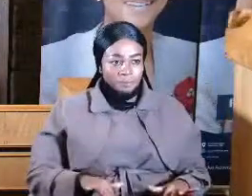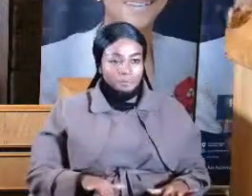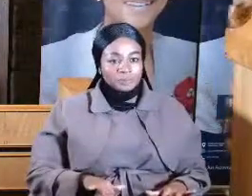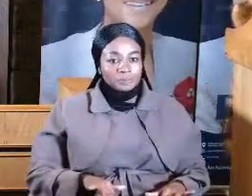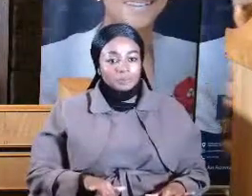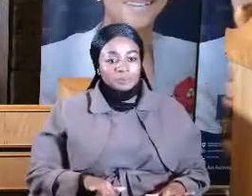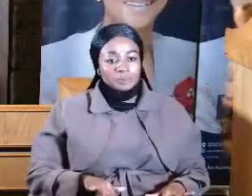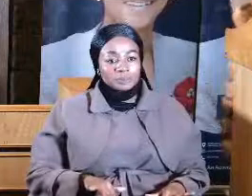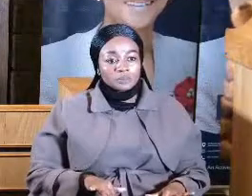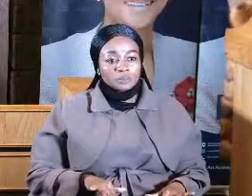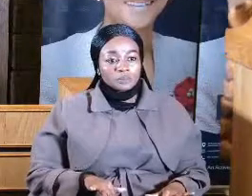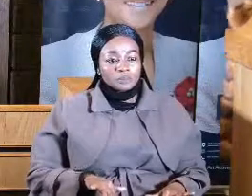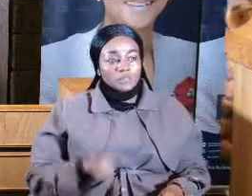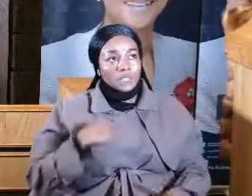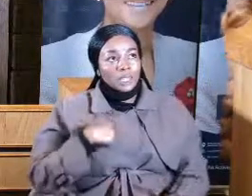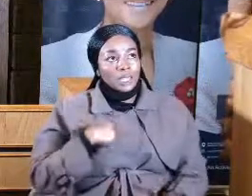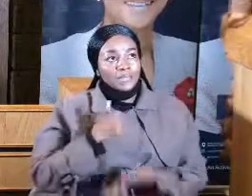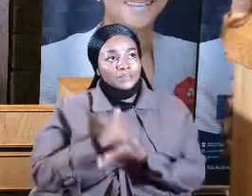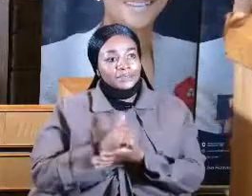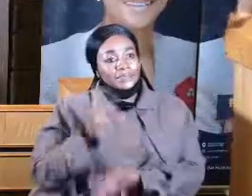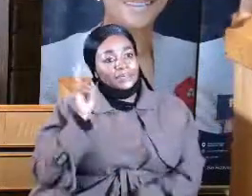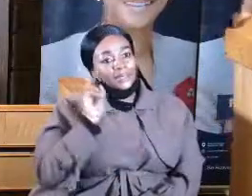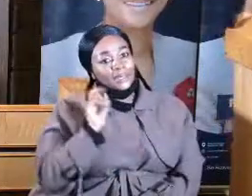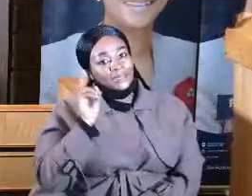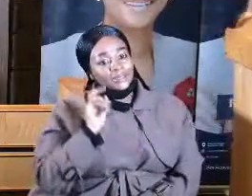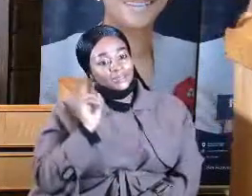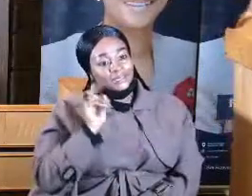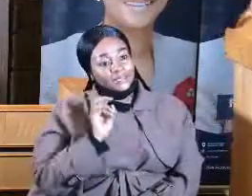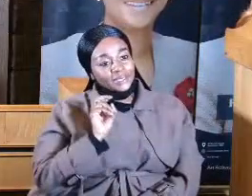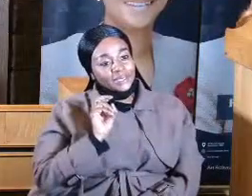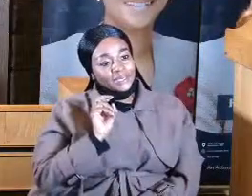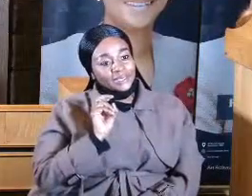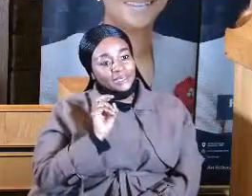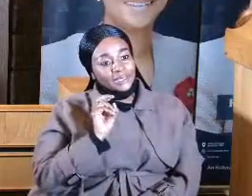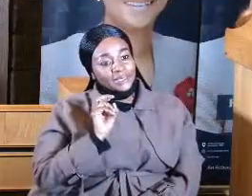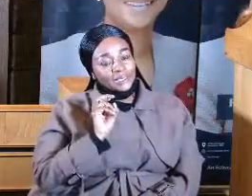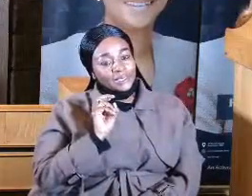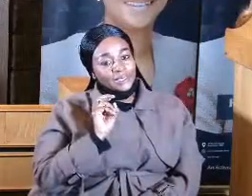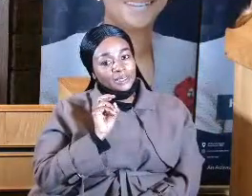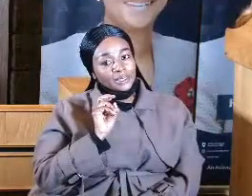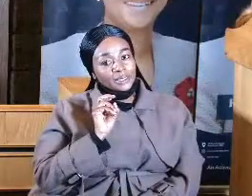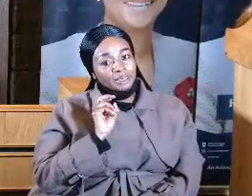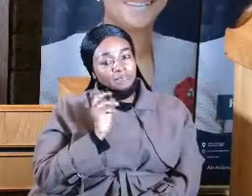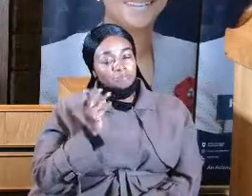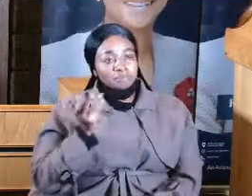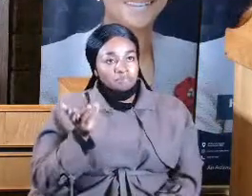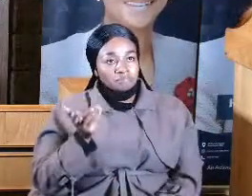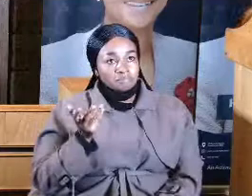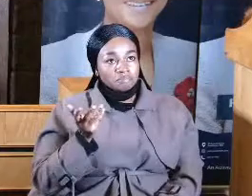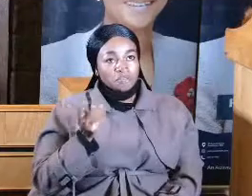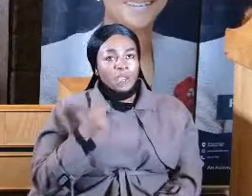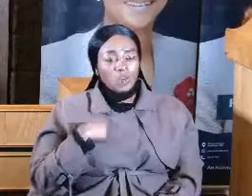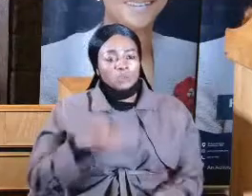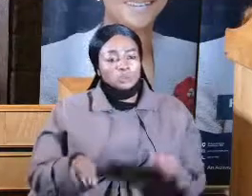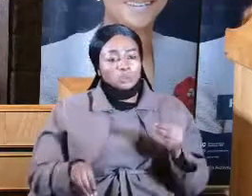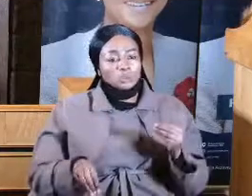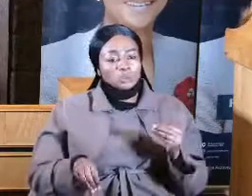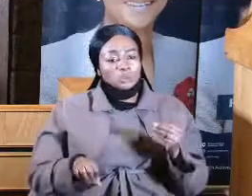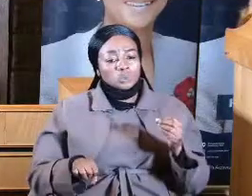unfortunately, as I sit there and listening to speakers, I'm able to just reiterate on a number